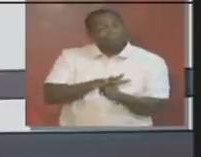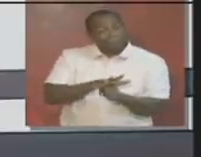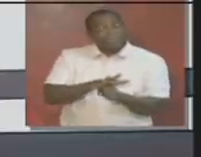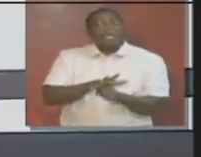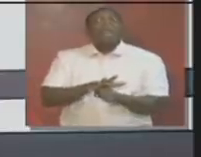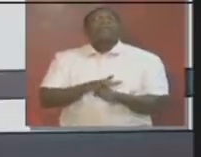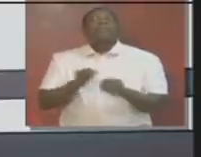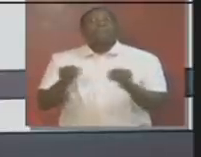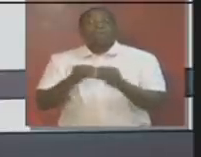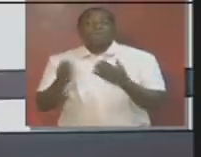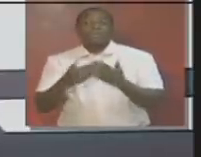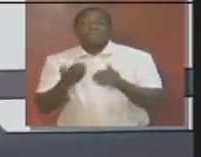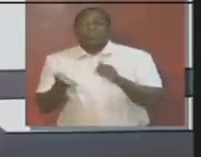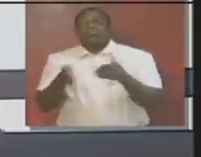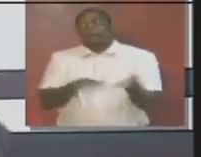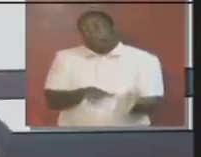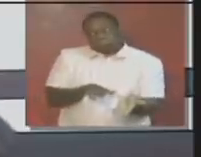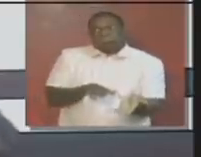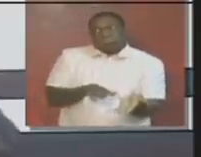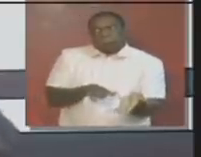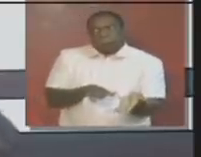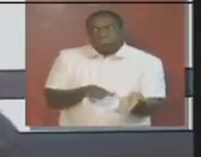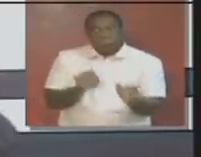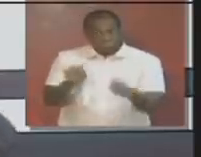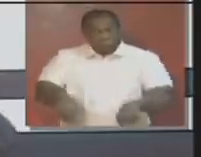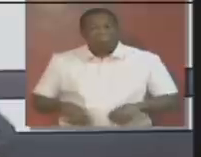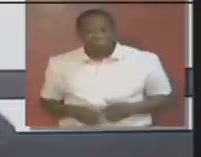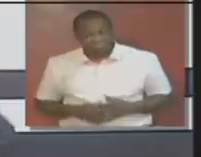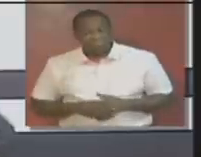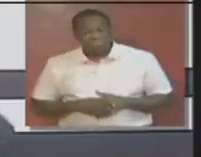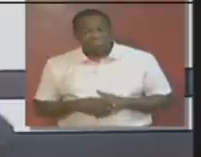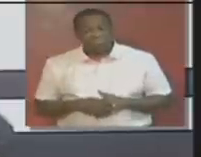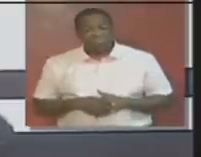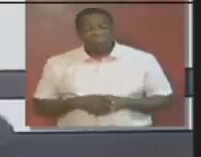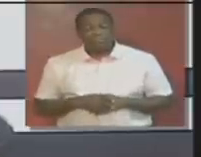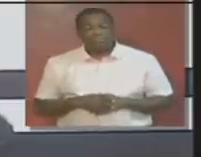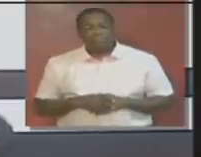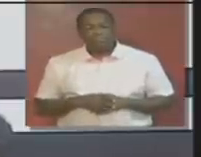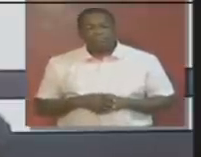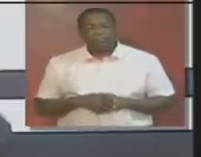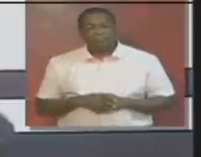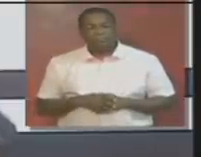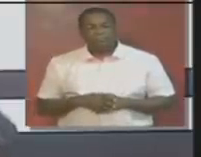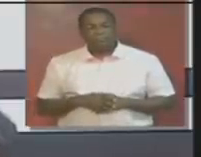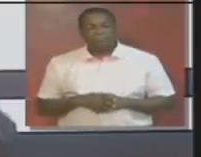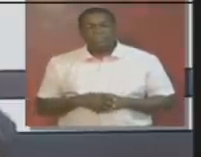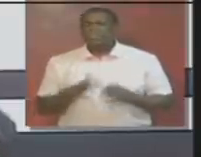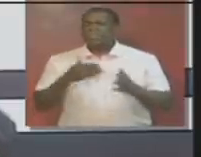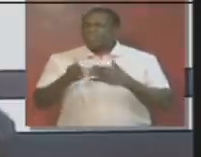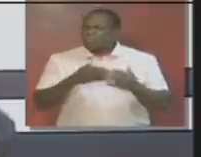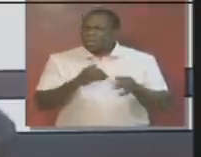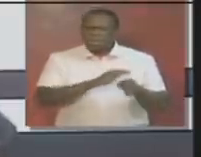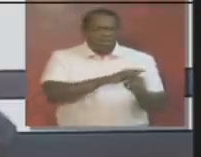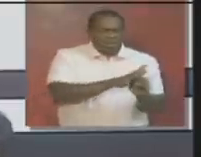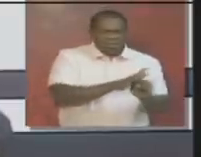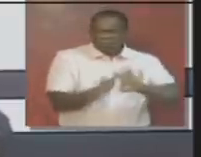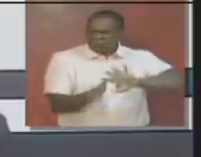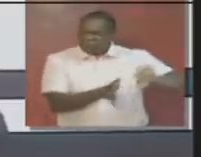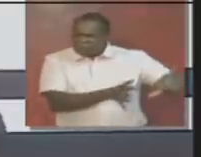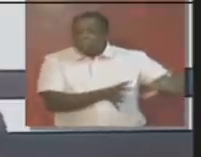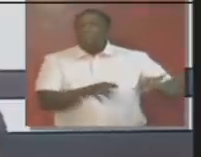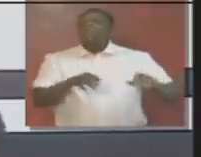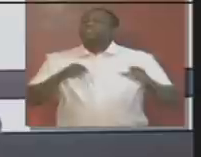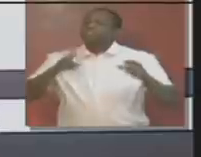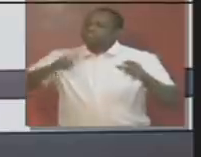50%. But despite COVID, we should all aim to keep within our ideal body weight because of the risk of